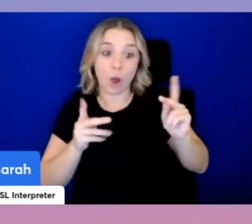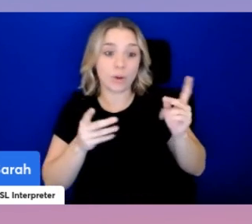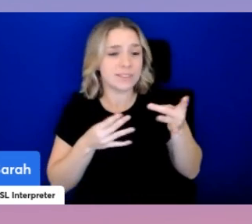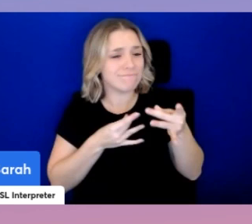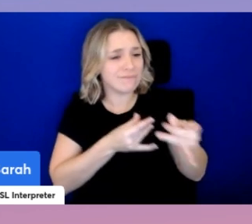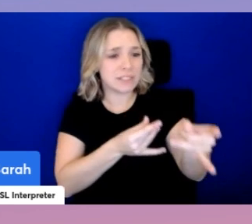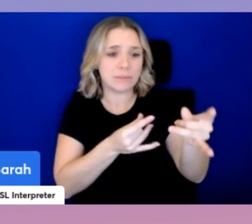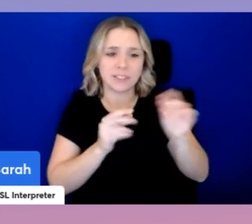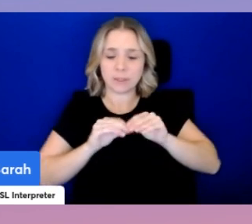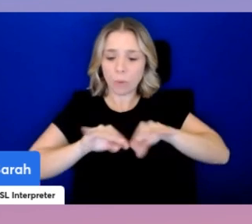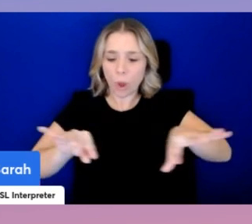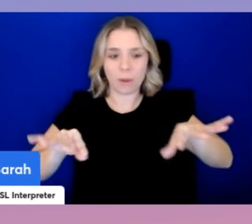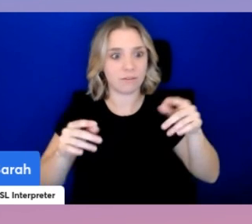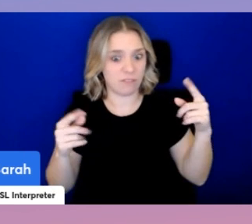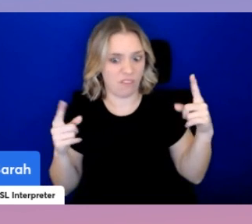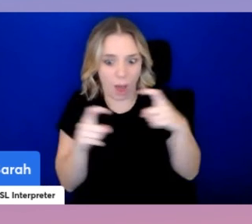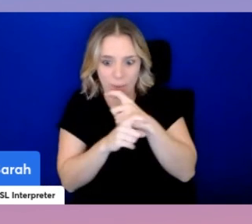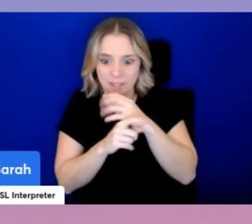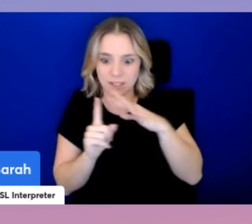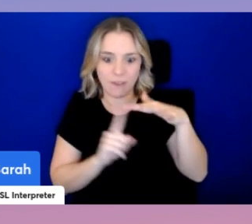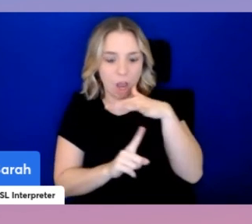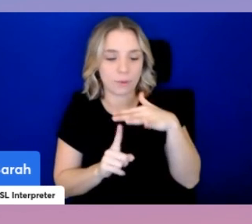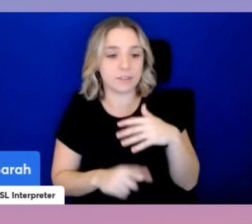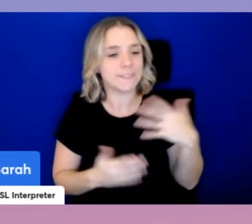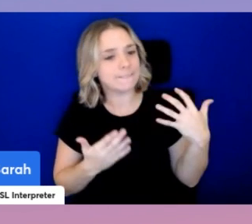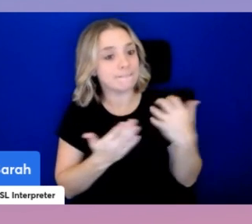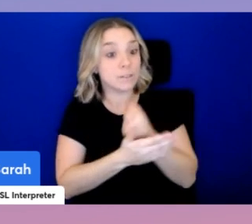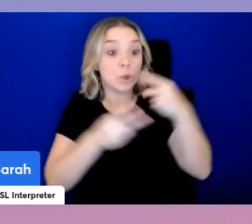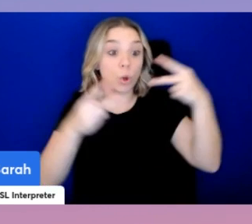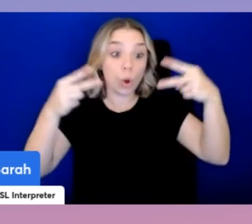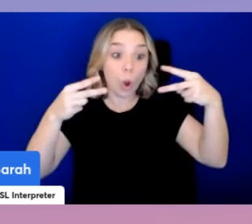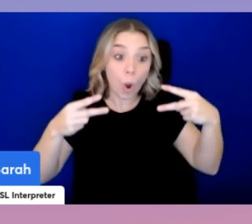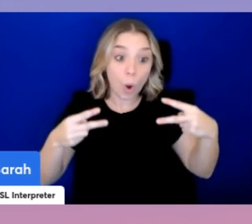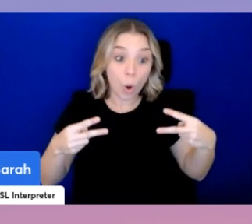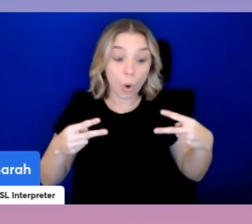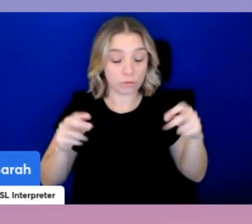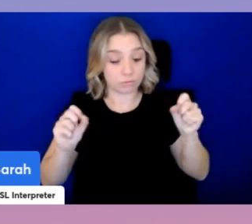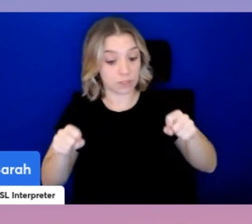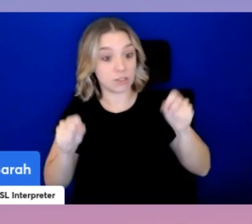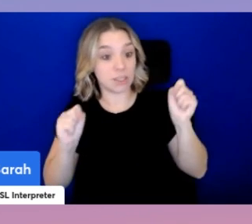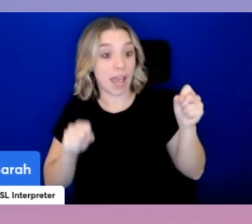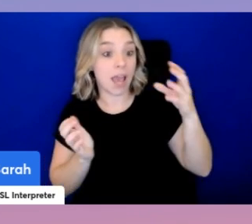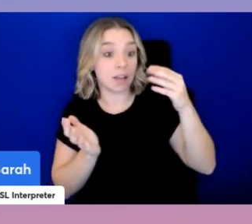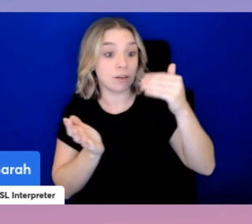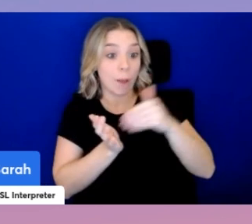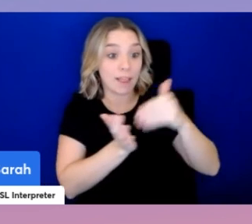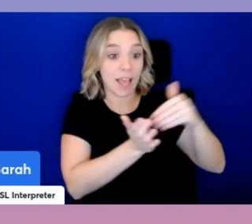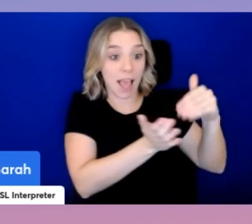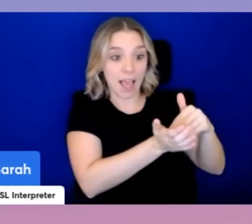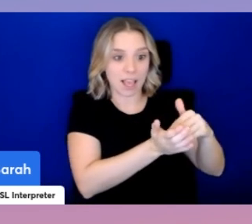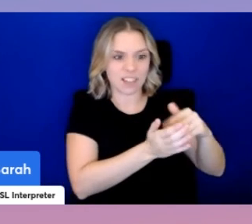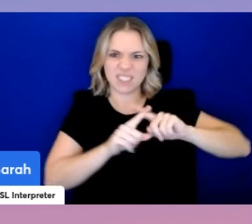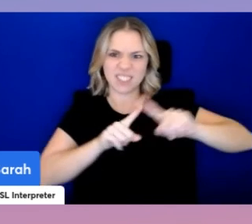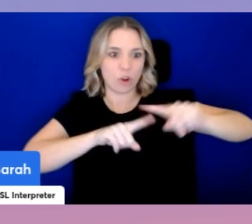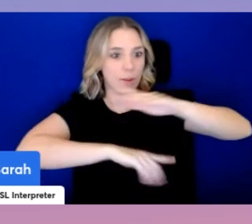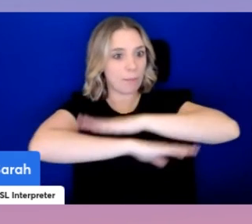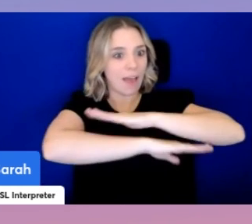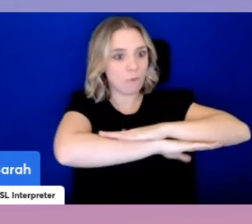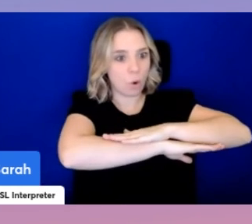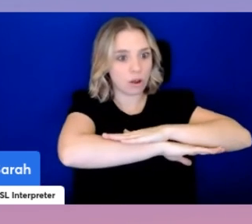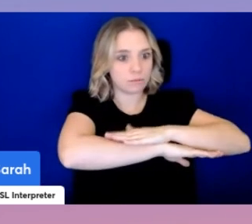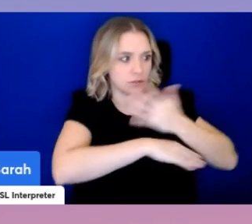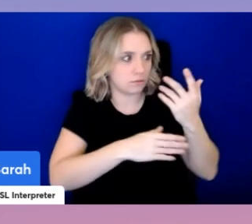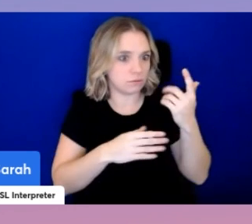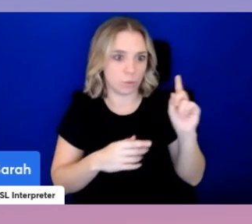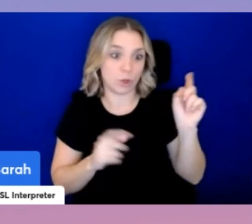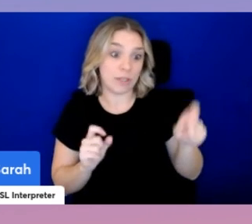we saw, leveraging code to ensure that you can replicate the deployment across multiple platforms or anywhere you need it,